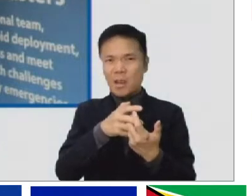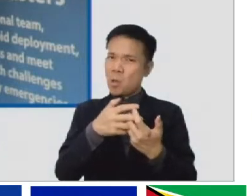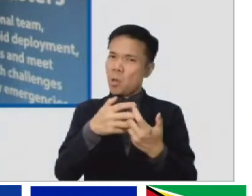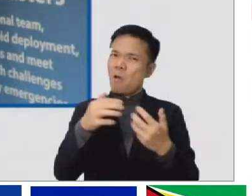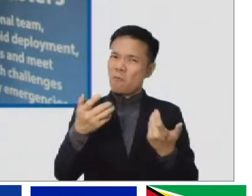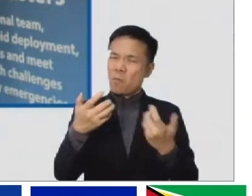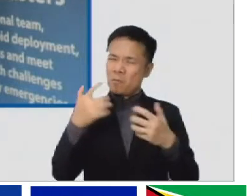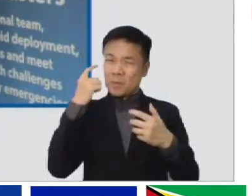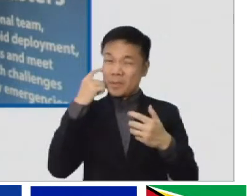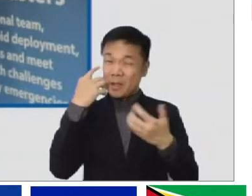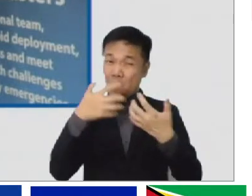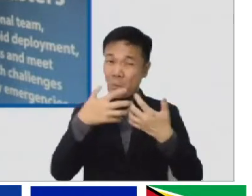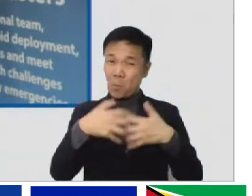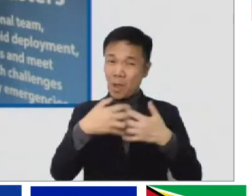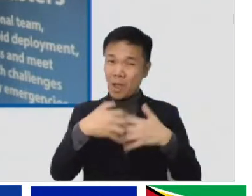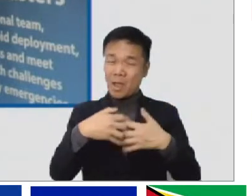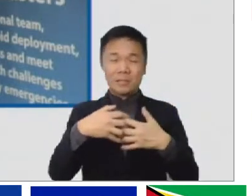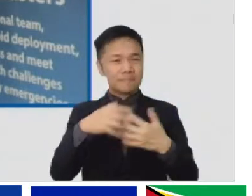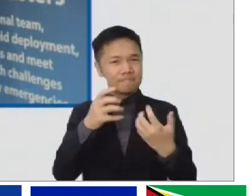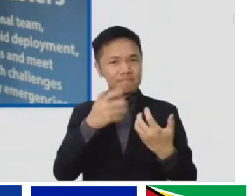of